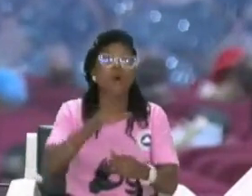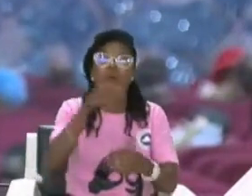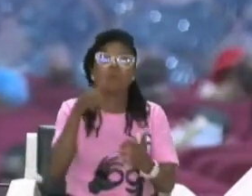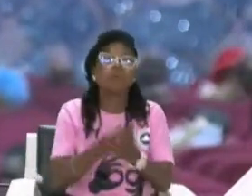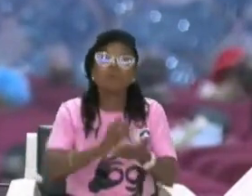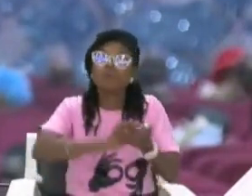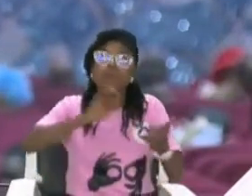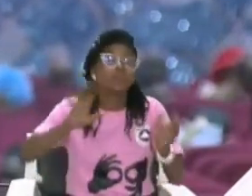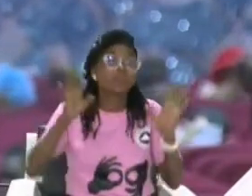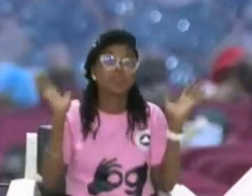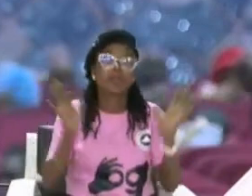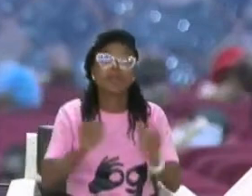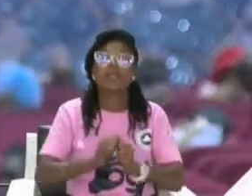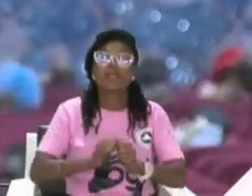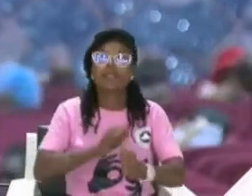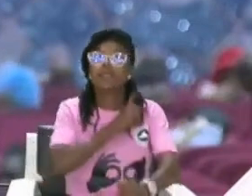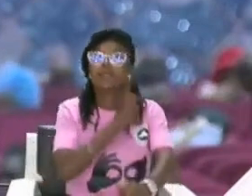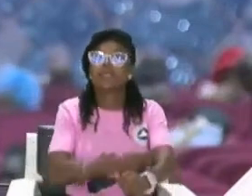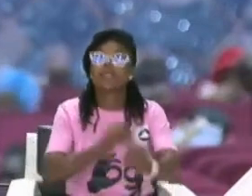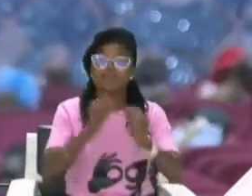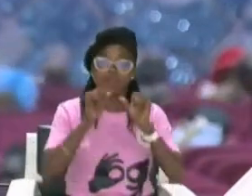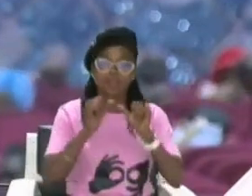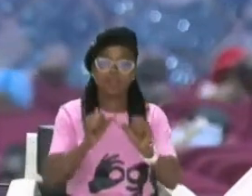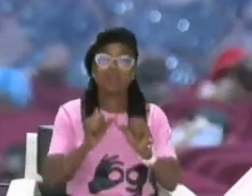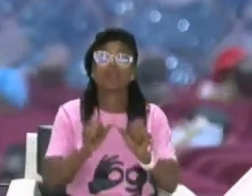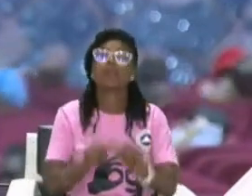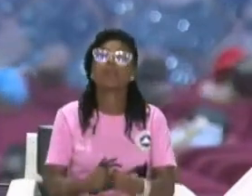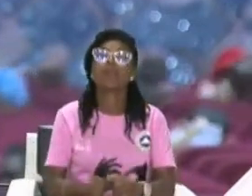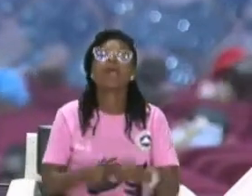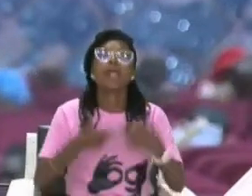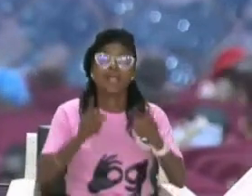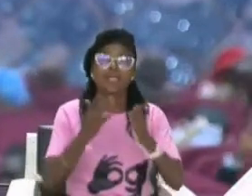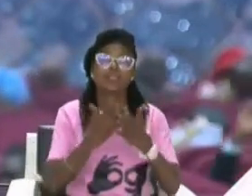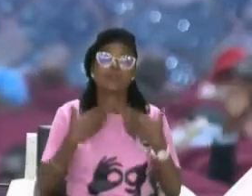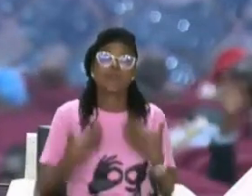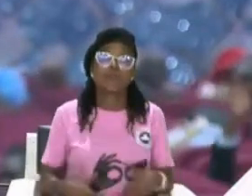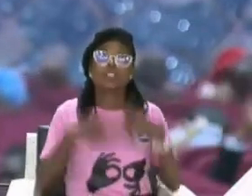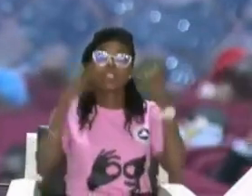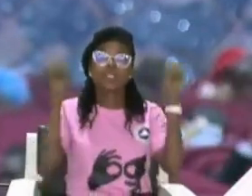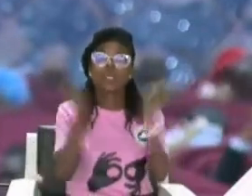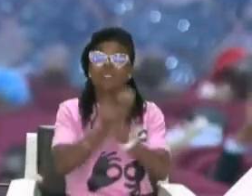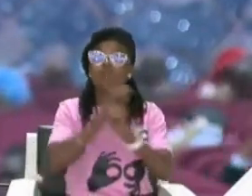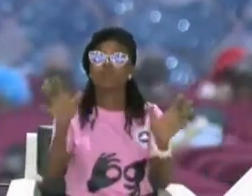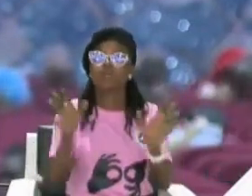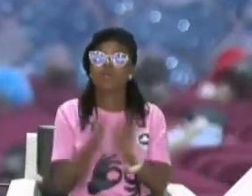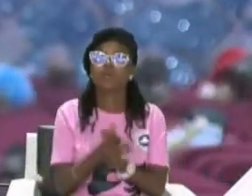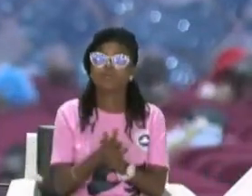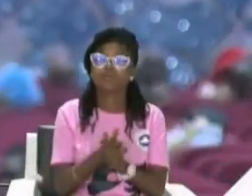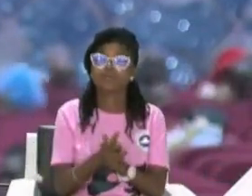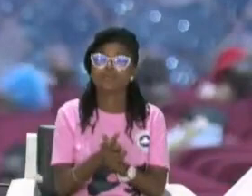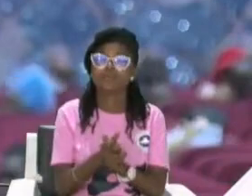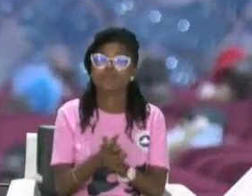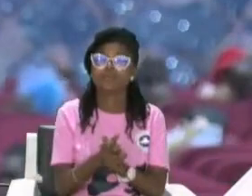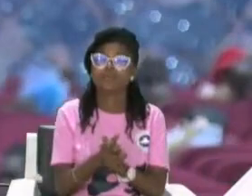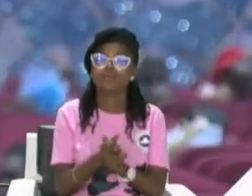is blessed with a baby girl. Let somebody shout hallelujah.